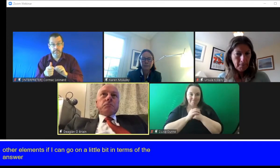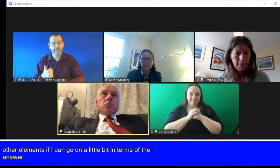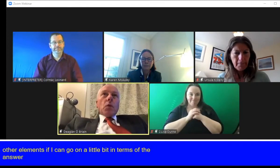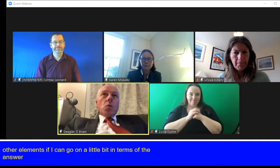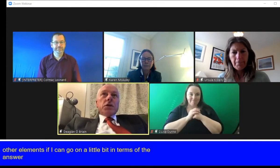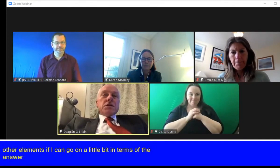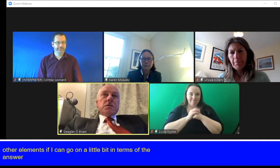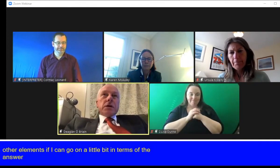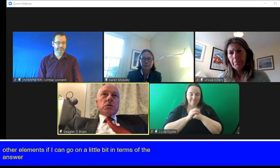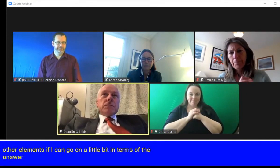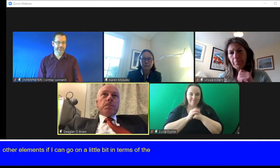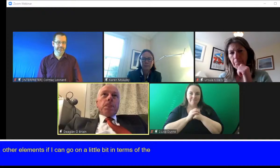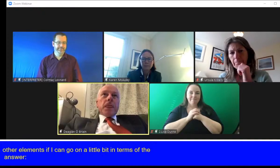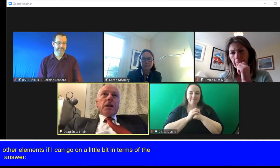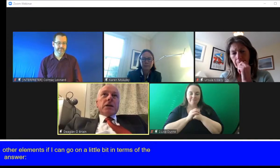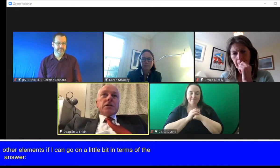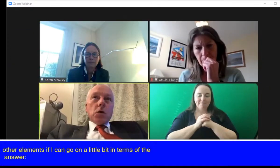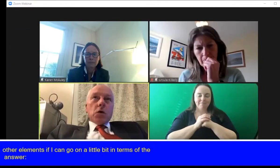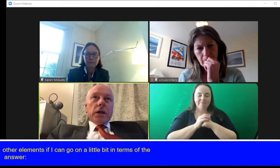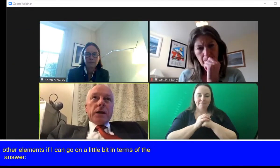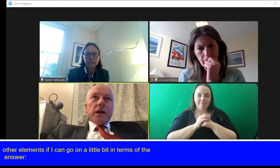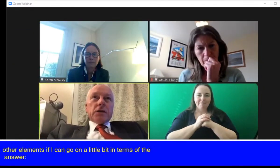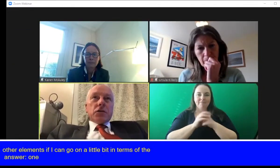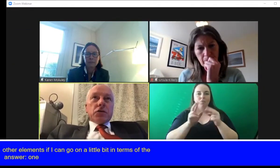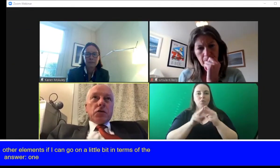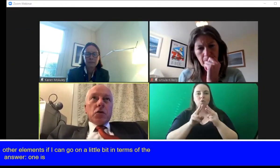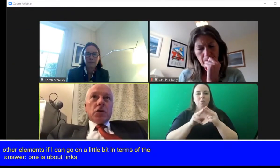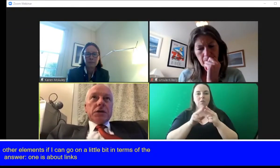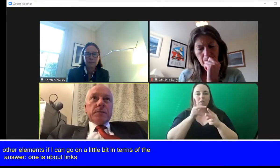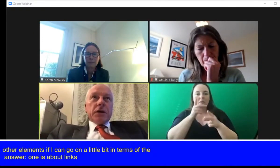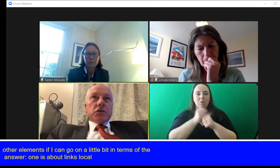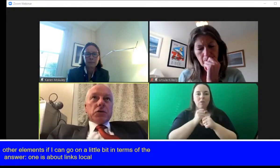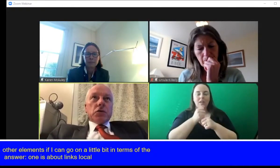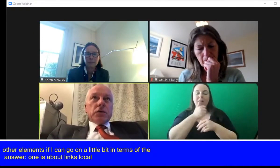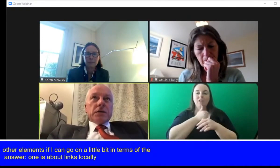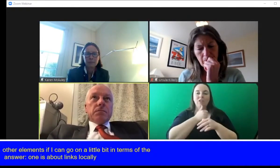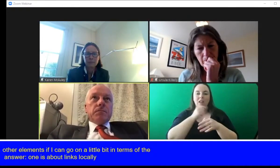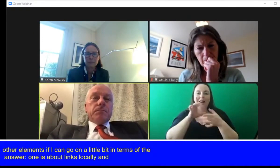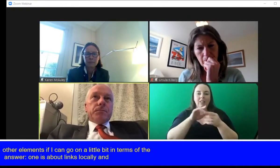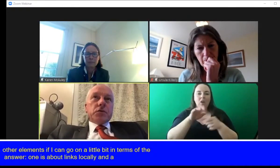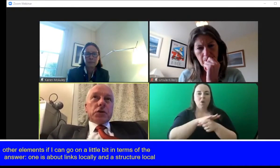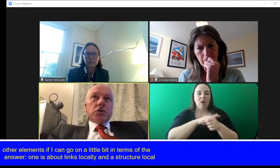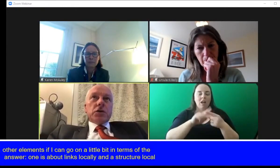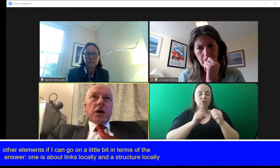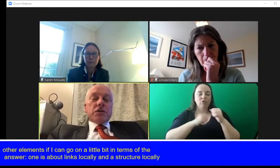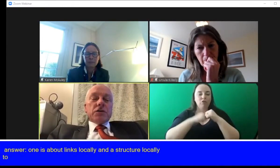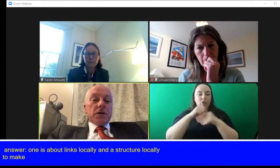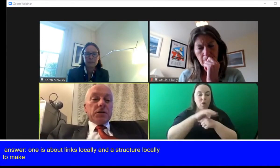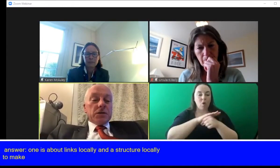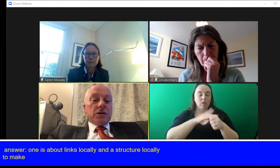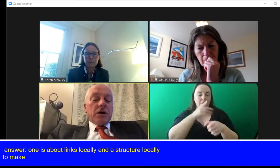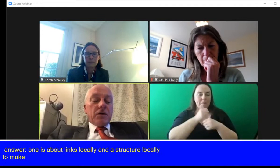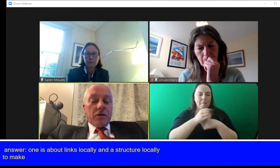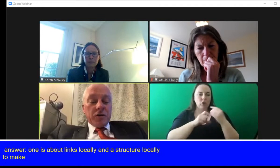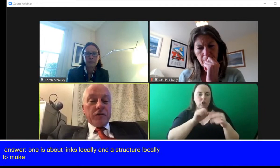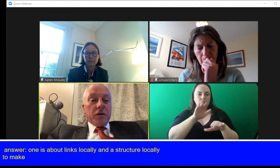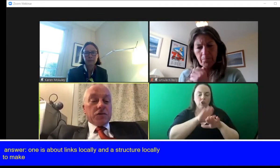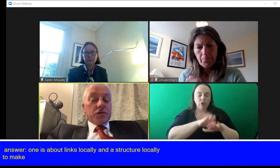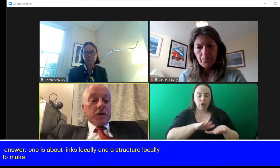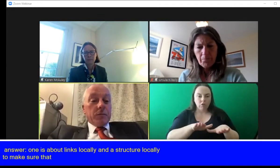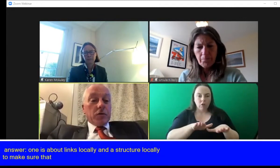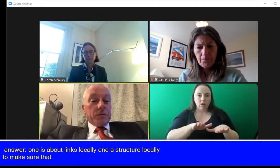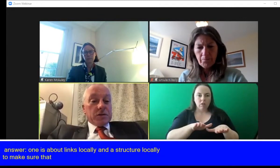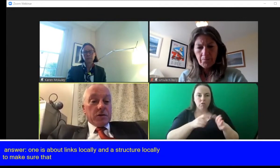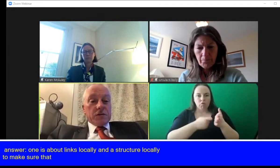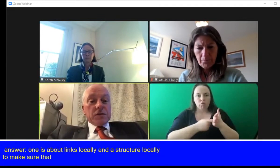one is about links locally and structure locally to make sure that children are responded or are referred